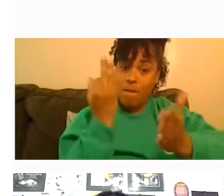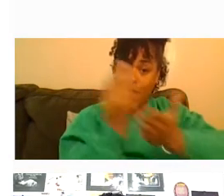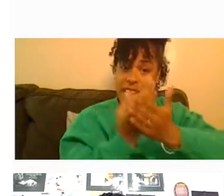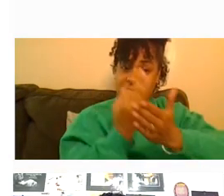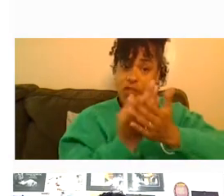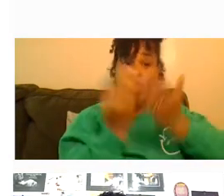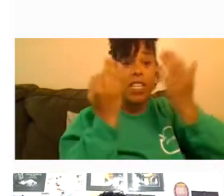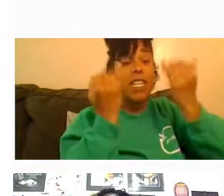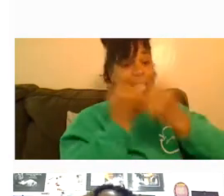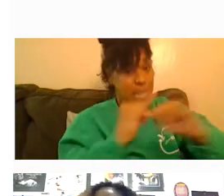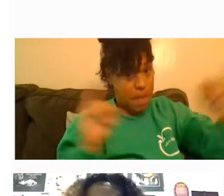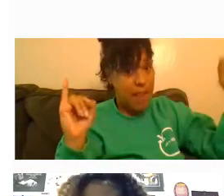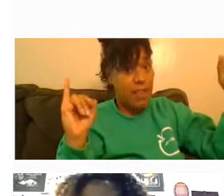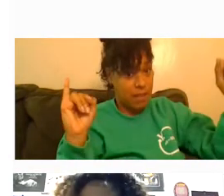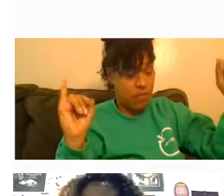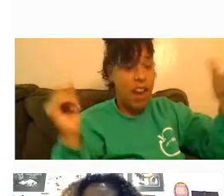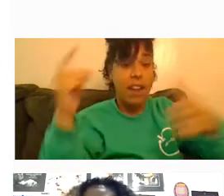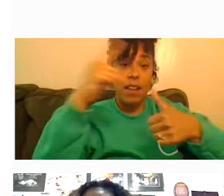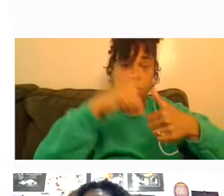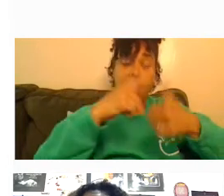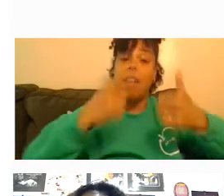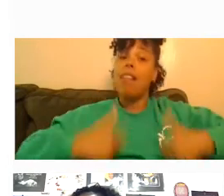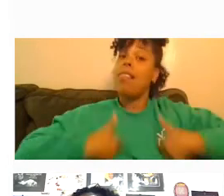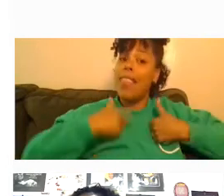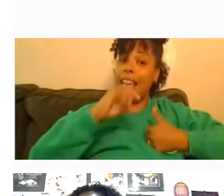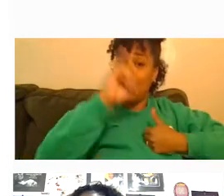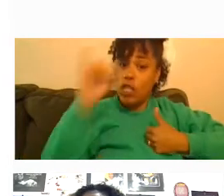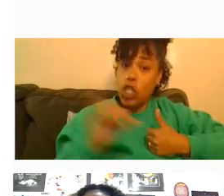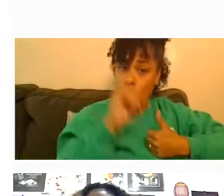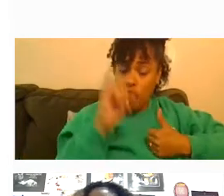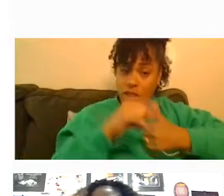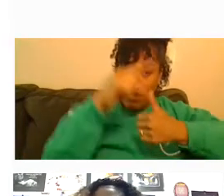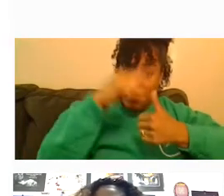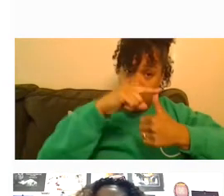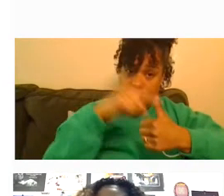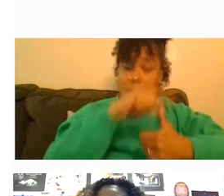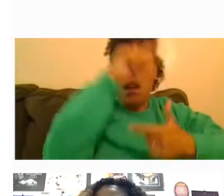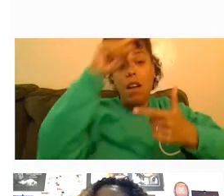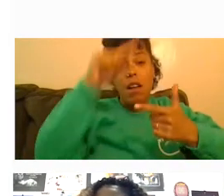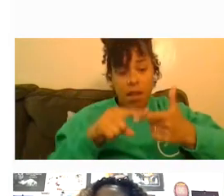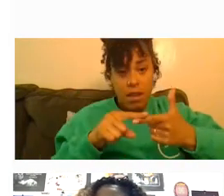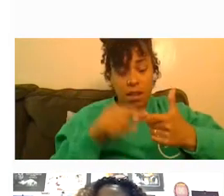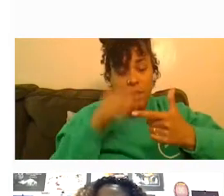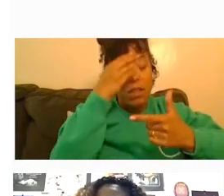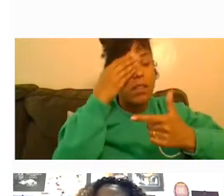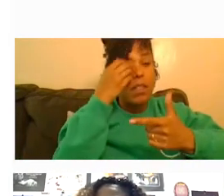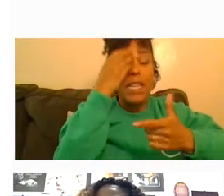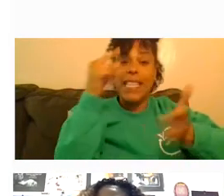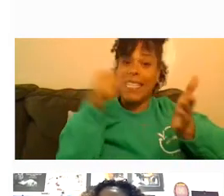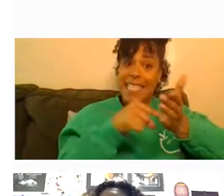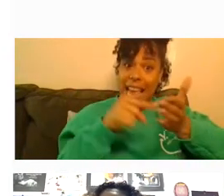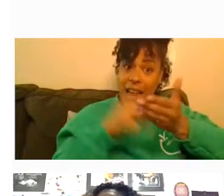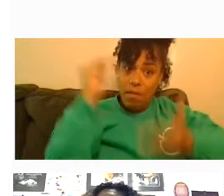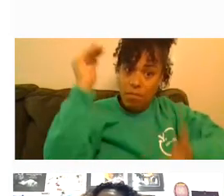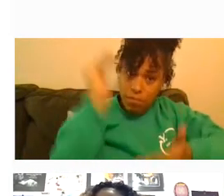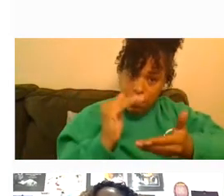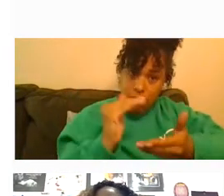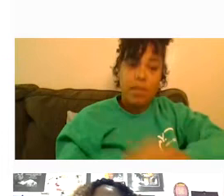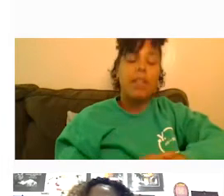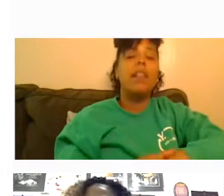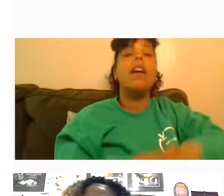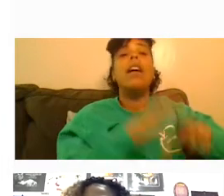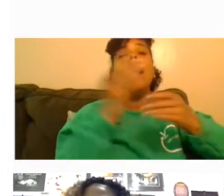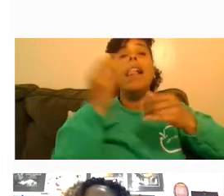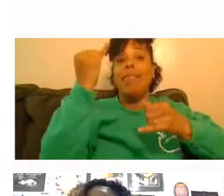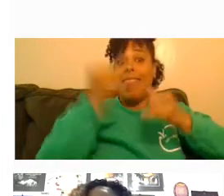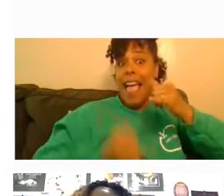life insurance. We talked about the cancer of debt and to eliminate it. Now let's talk about the last solution here, which is to pay yourself first. There are